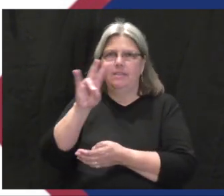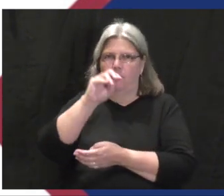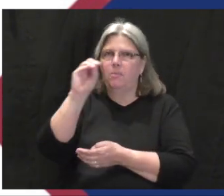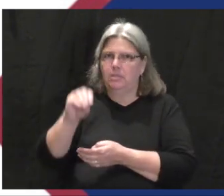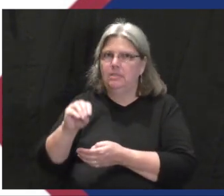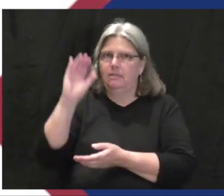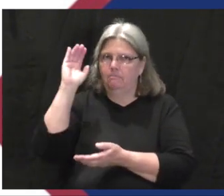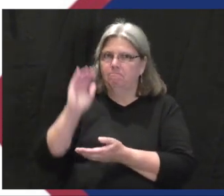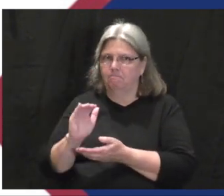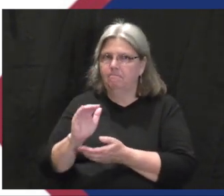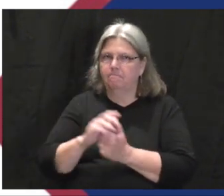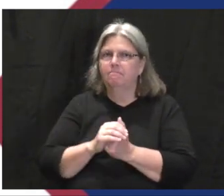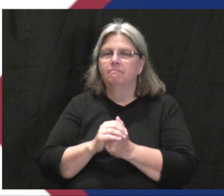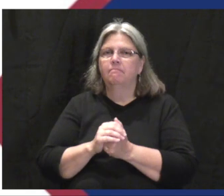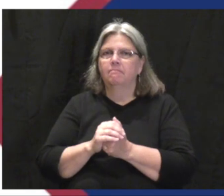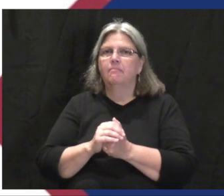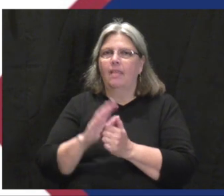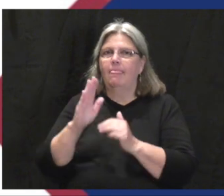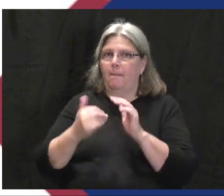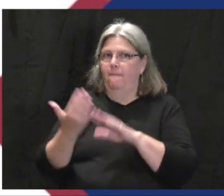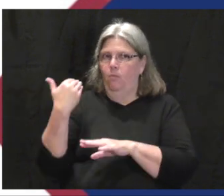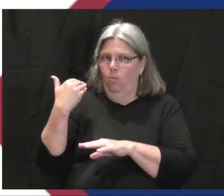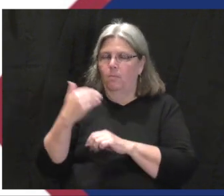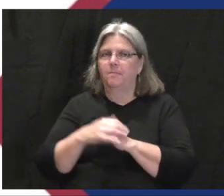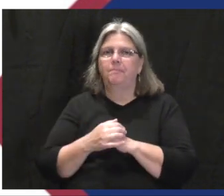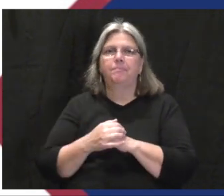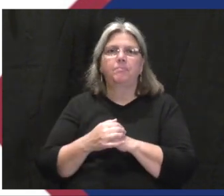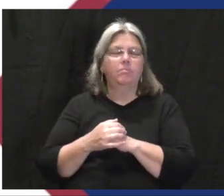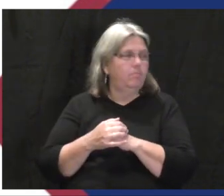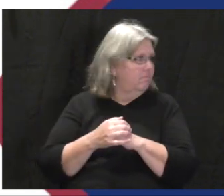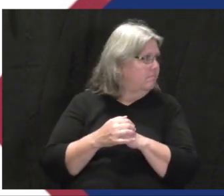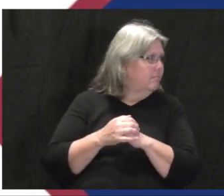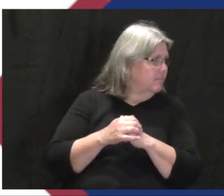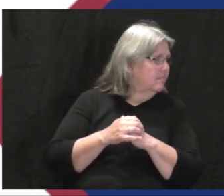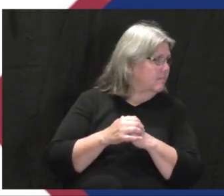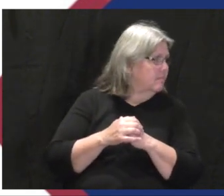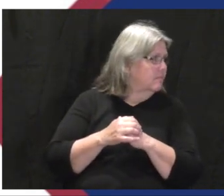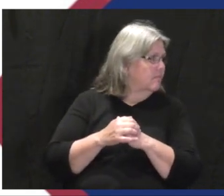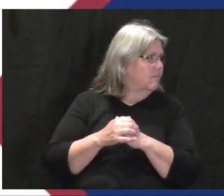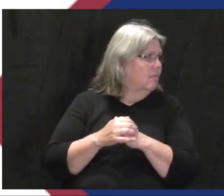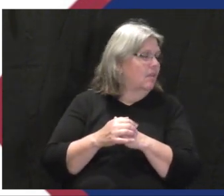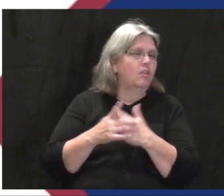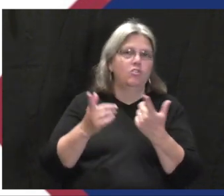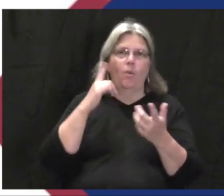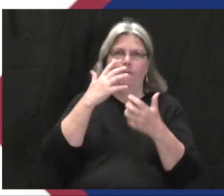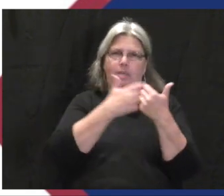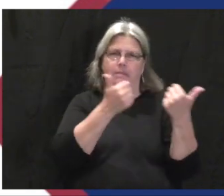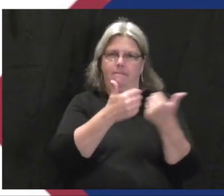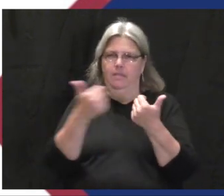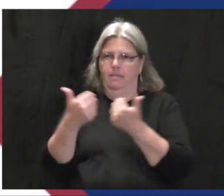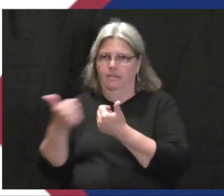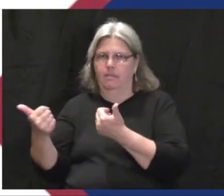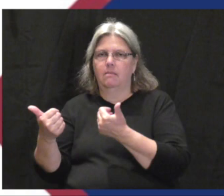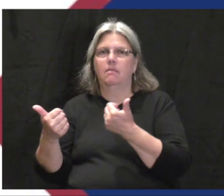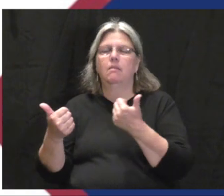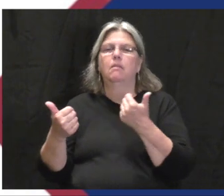fewer than the year prior. So if we split that apart into the top of